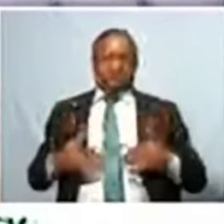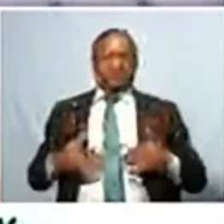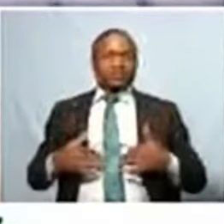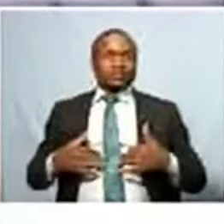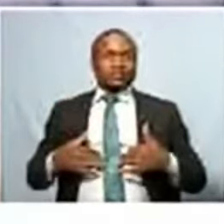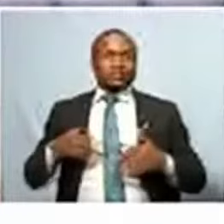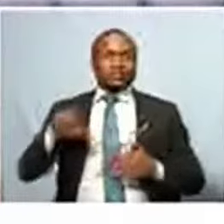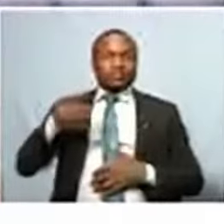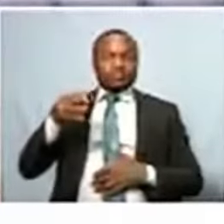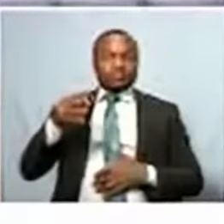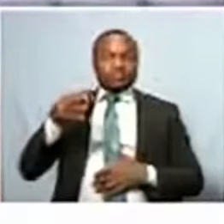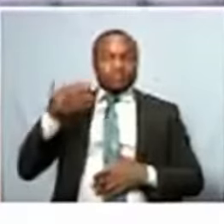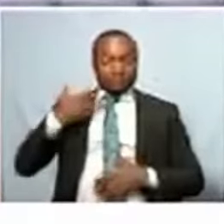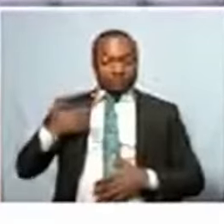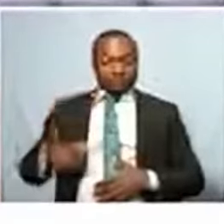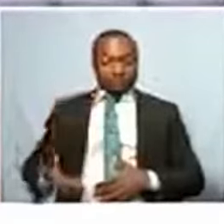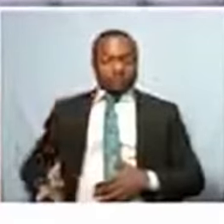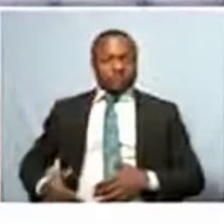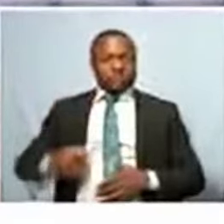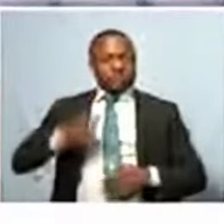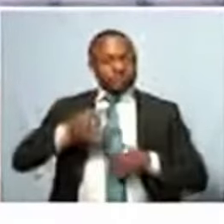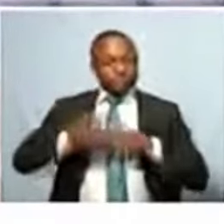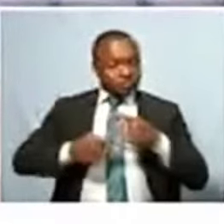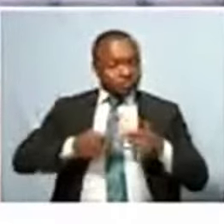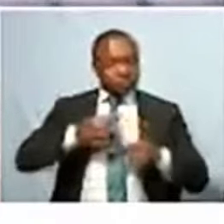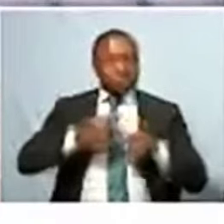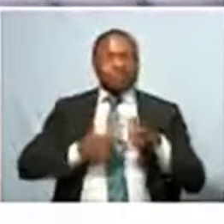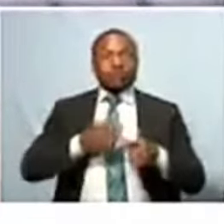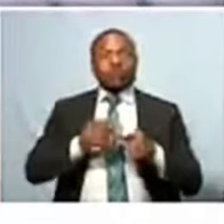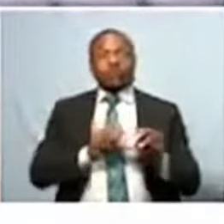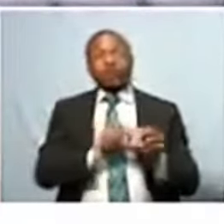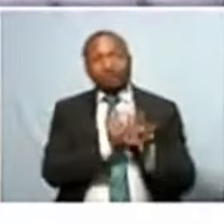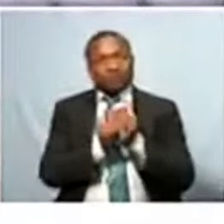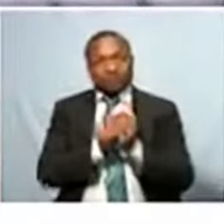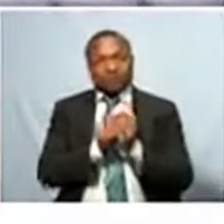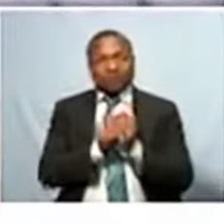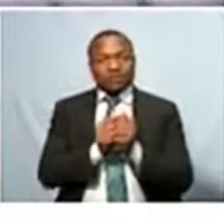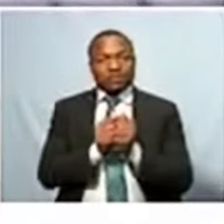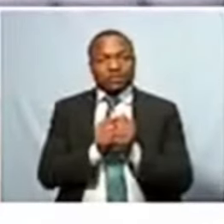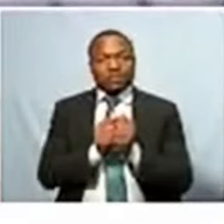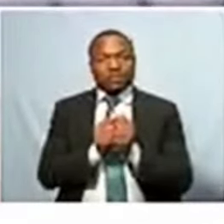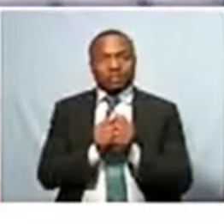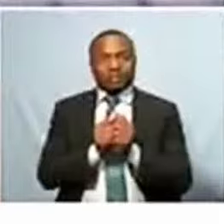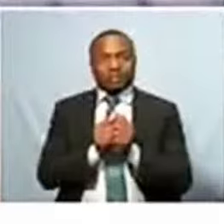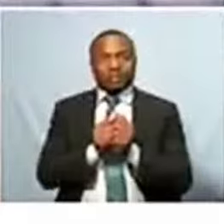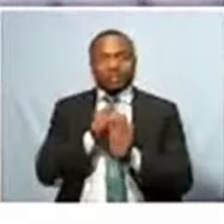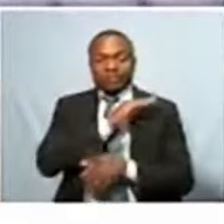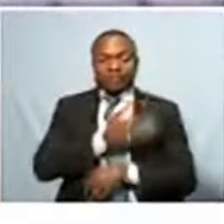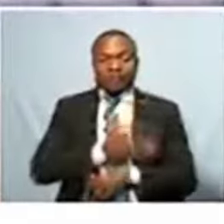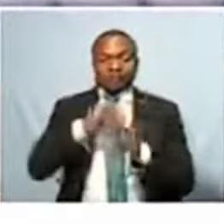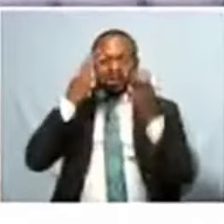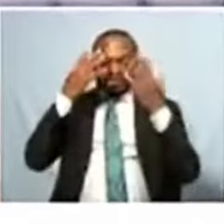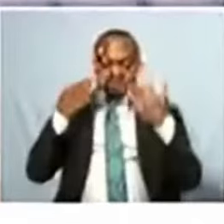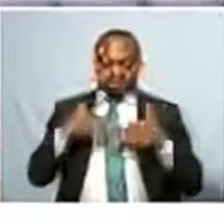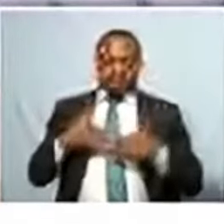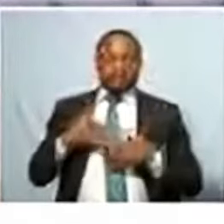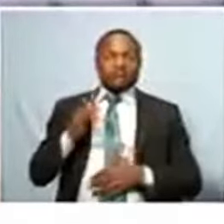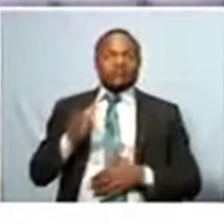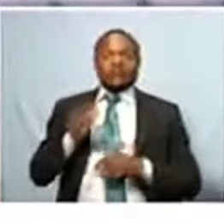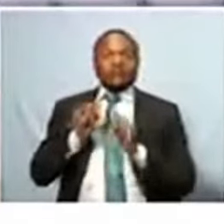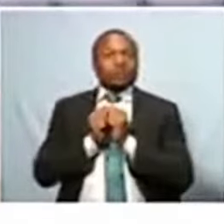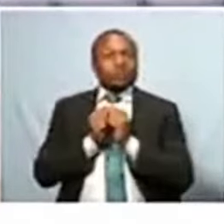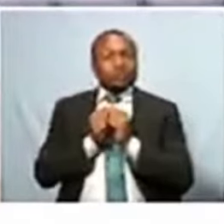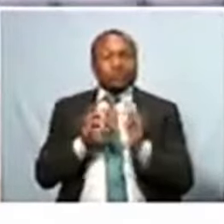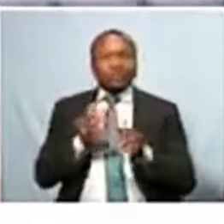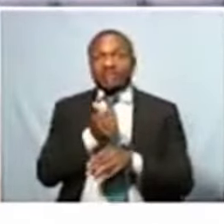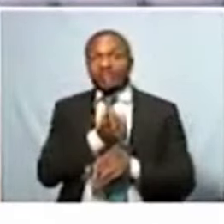PF walk together with a woman that is dressed in regalia for UPND without any intolerance